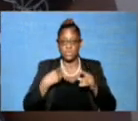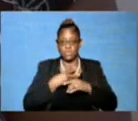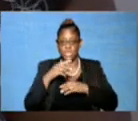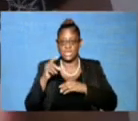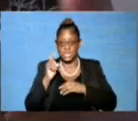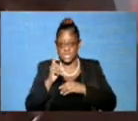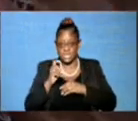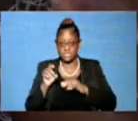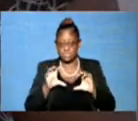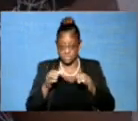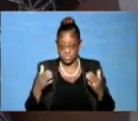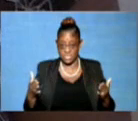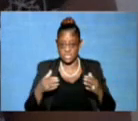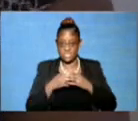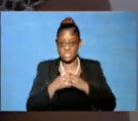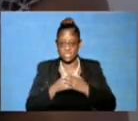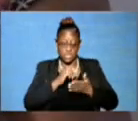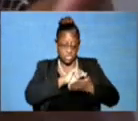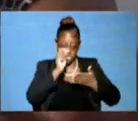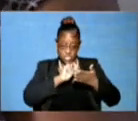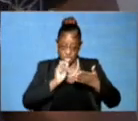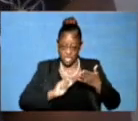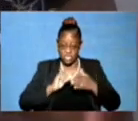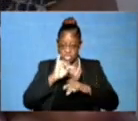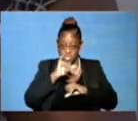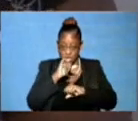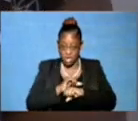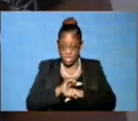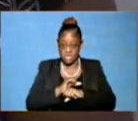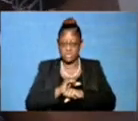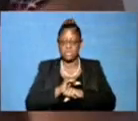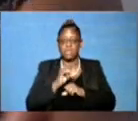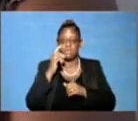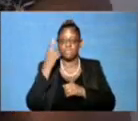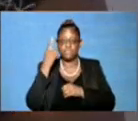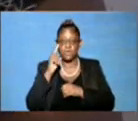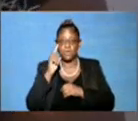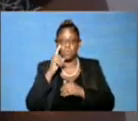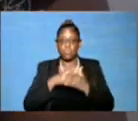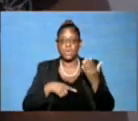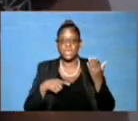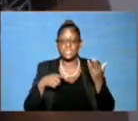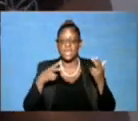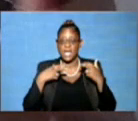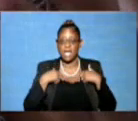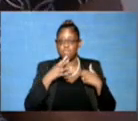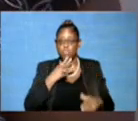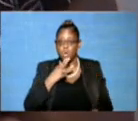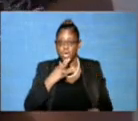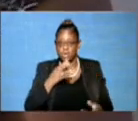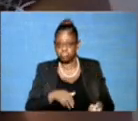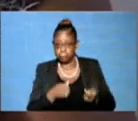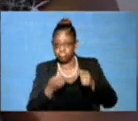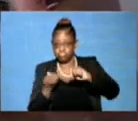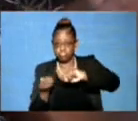to do. We need to, check our yards for things that are collecting water, because those are breeding grounds, whether it's our dumpsters